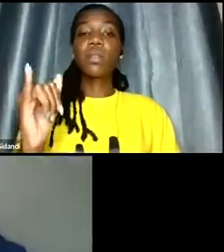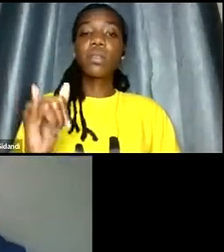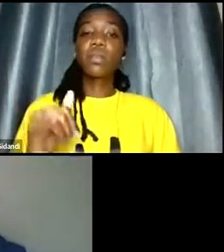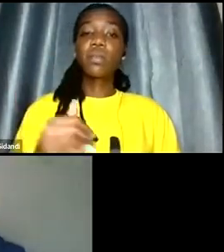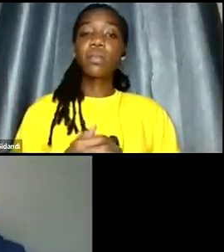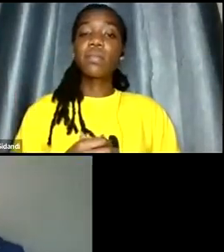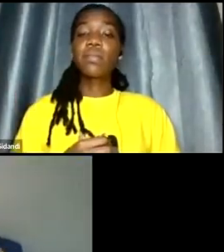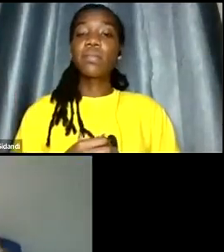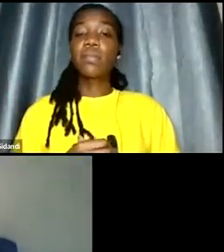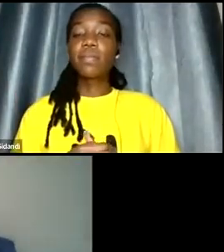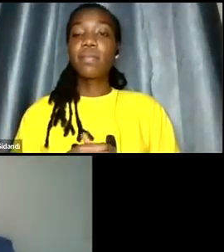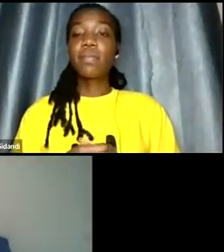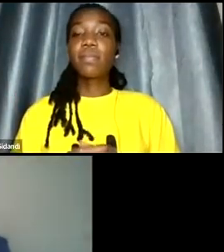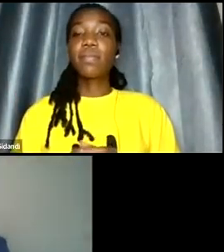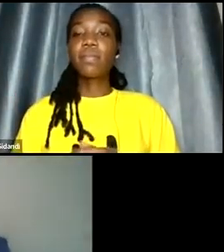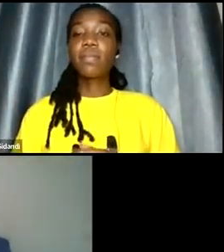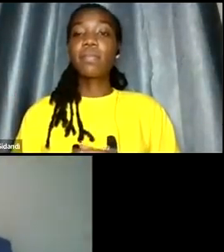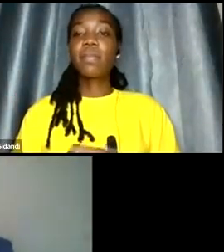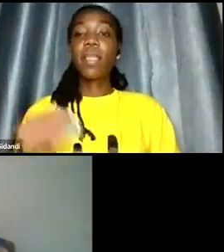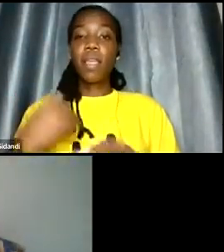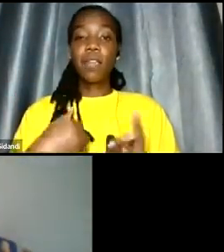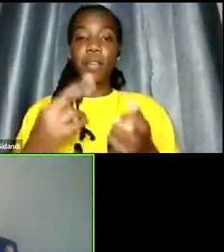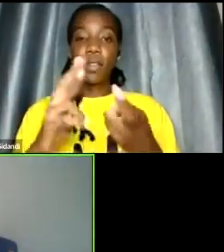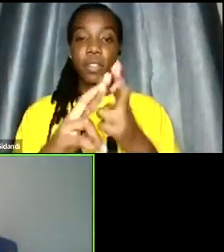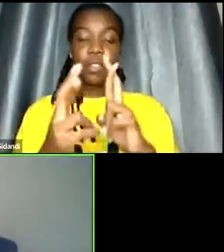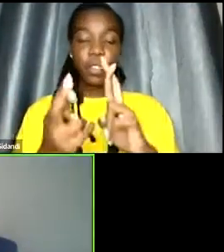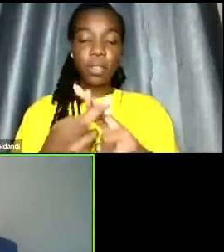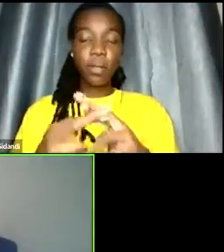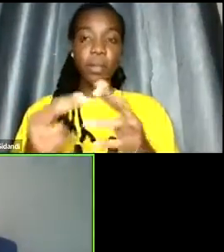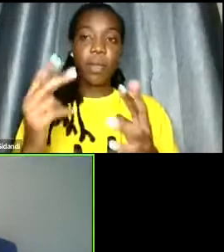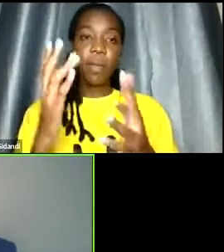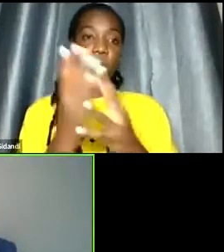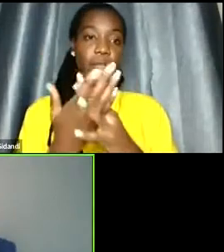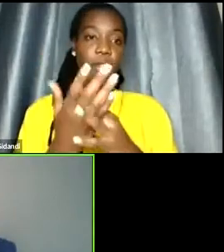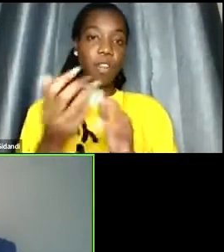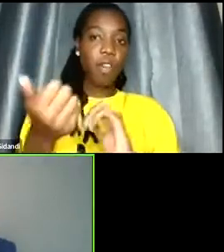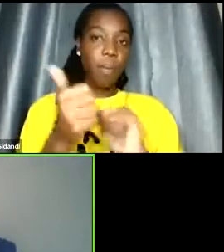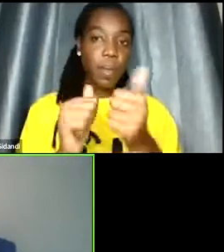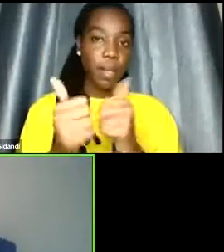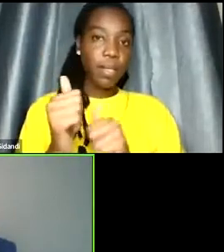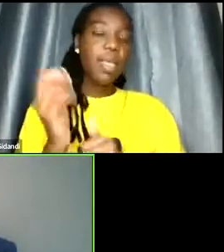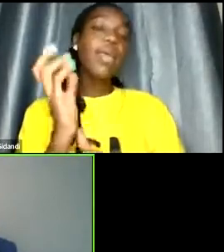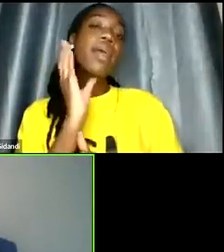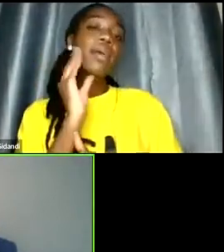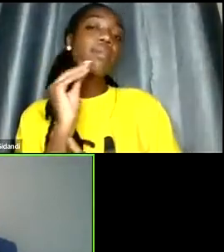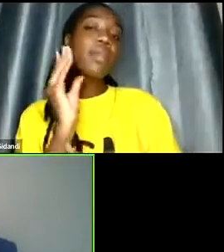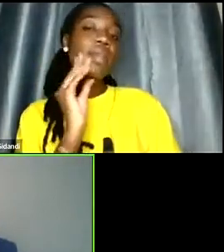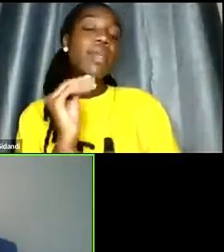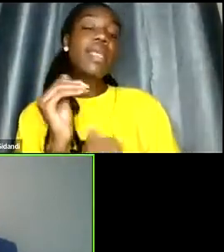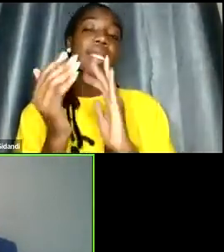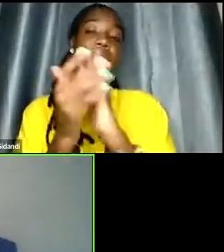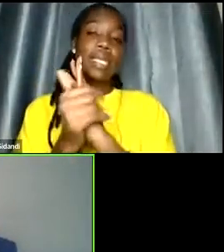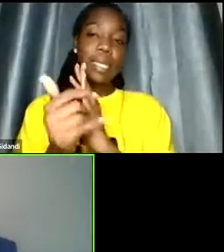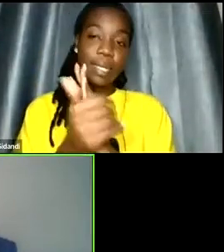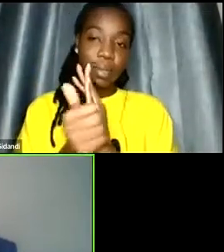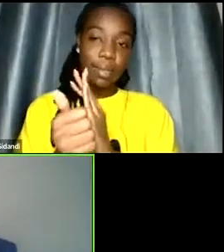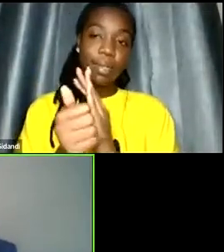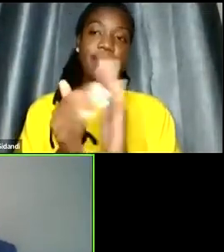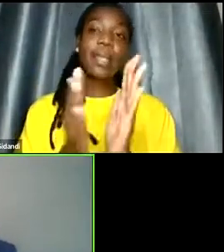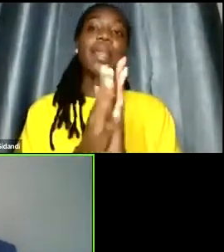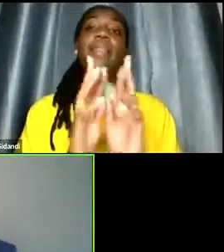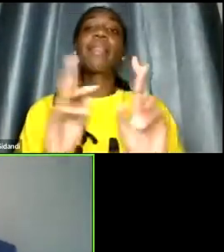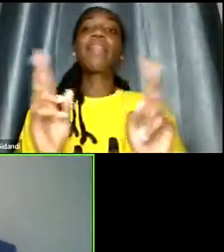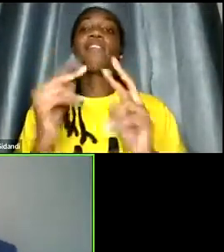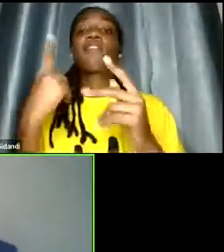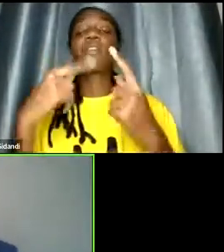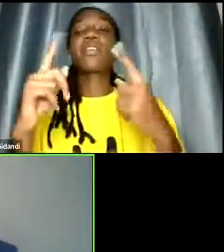Yeah. There's a definite correlation between competency, experience, skilling, and readiness for